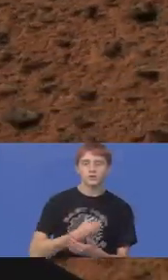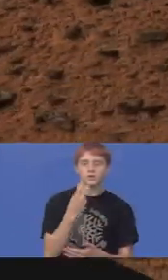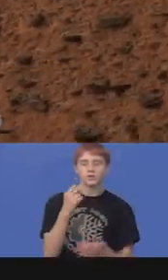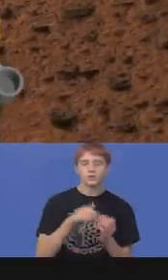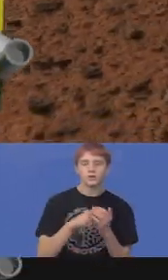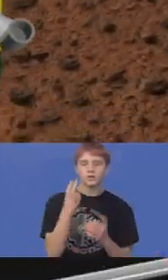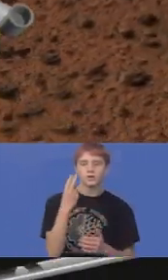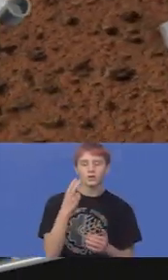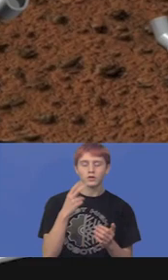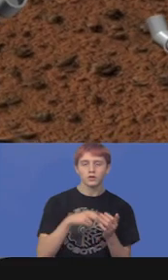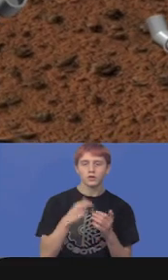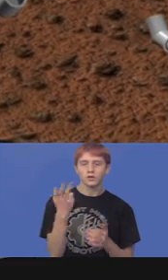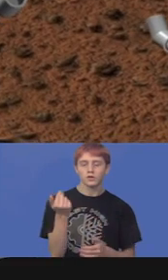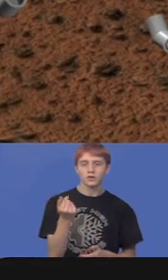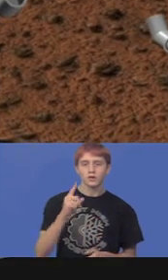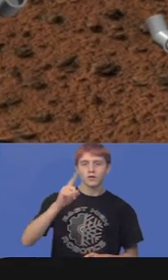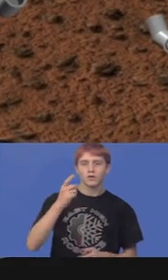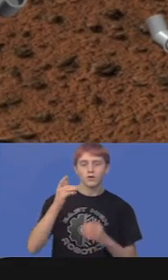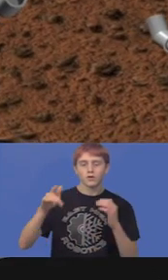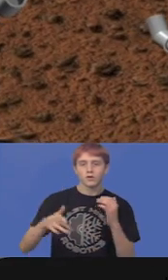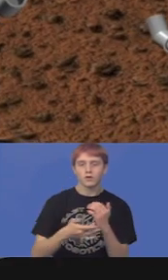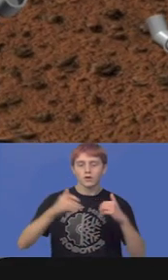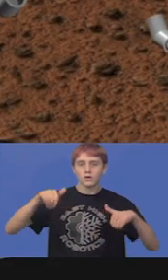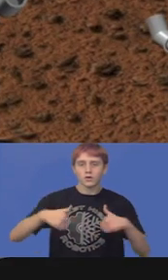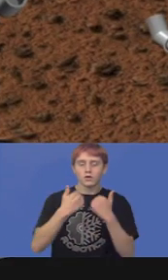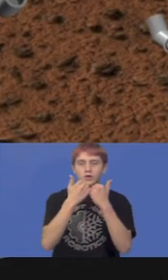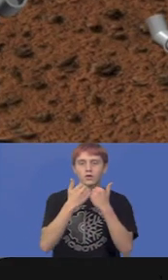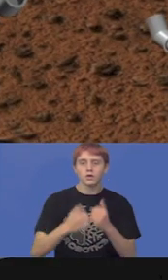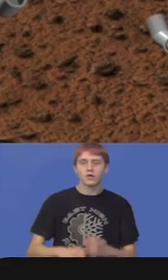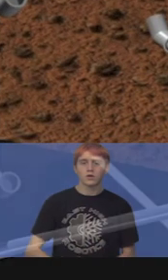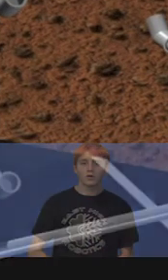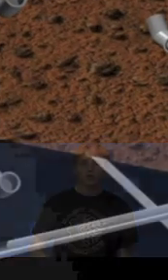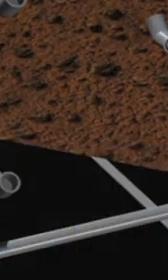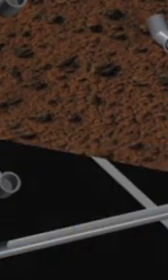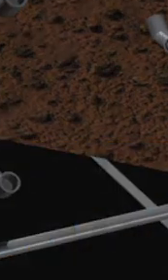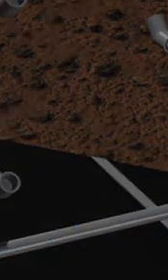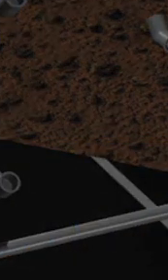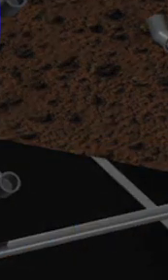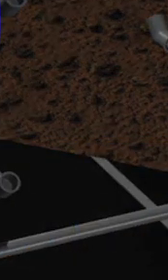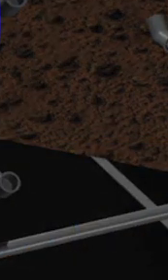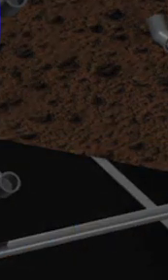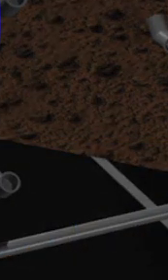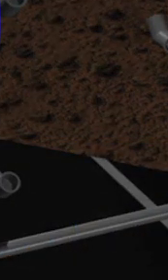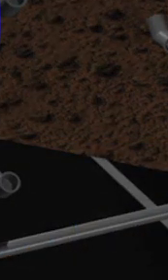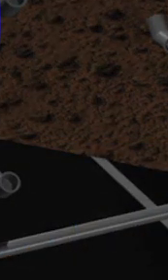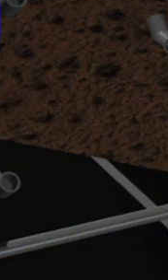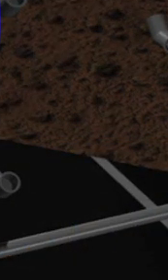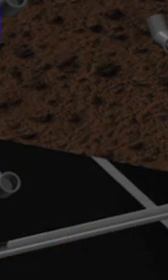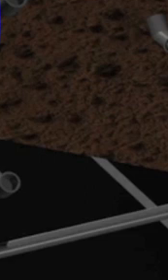Introducing the 2012-2013 First Tech Challenge. Ring it up!